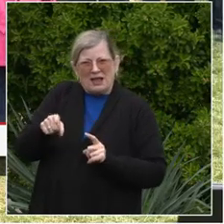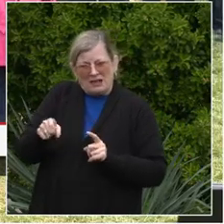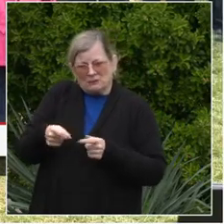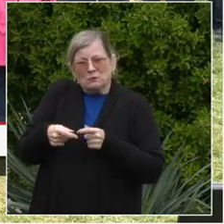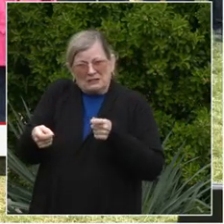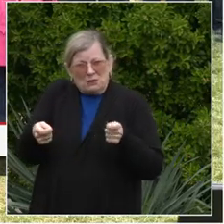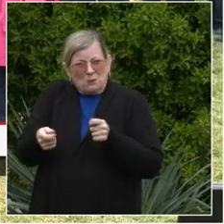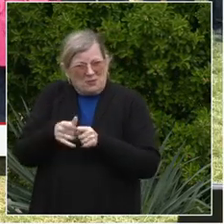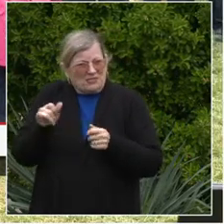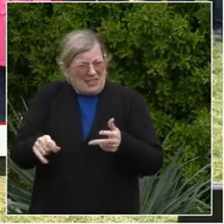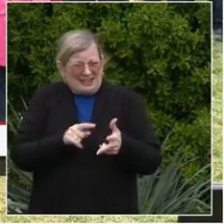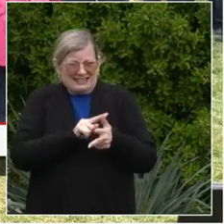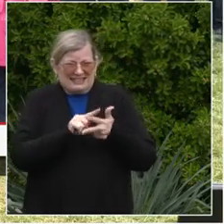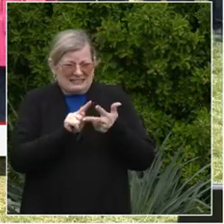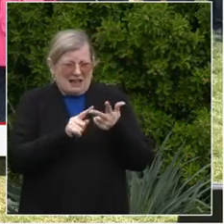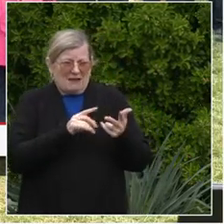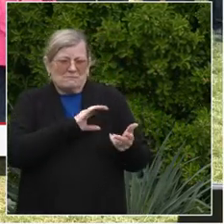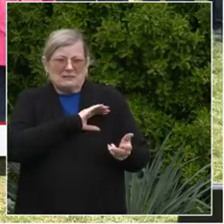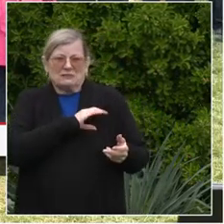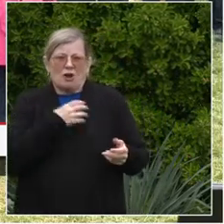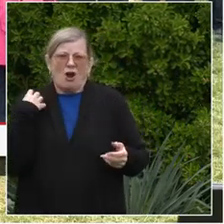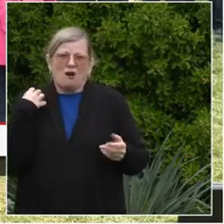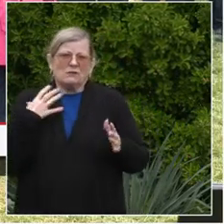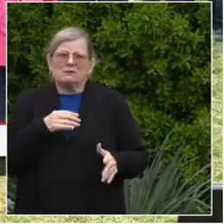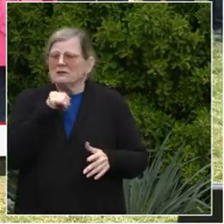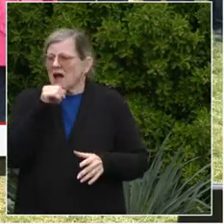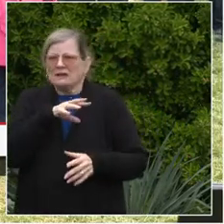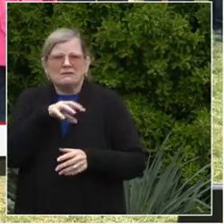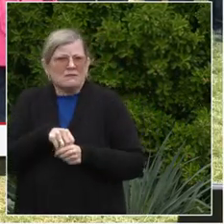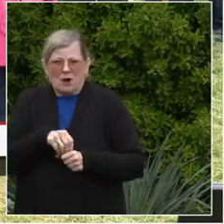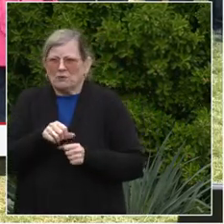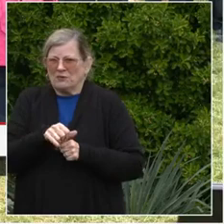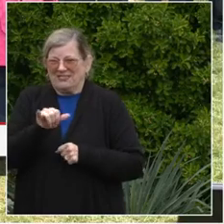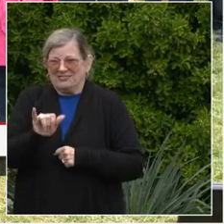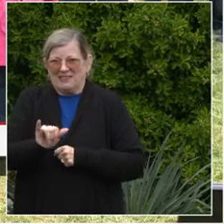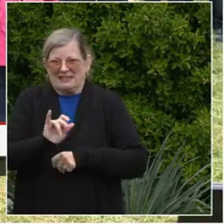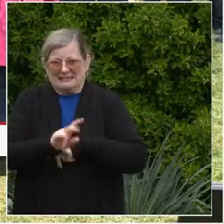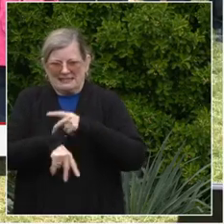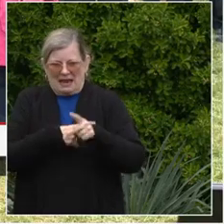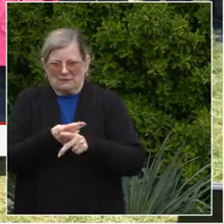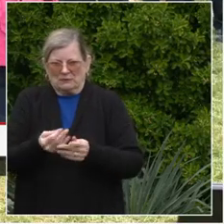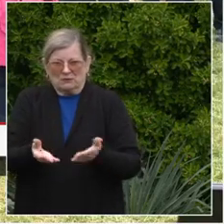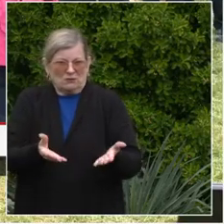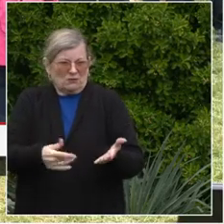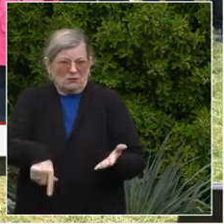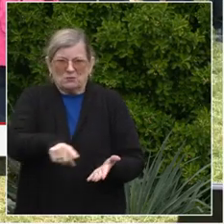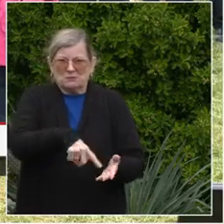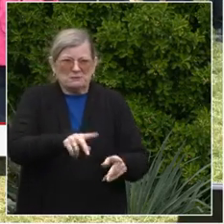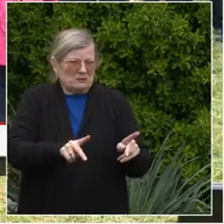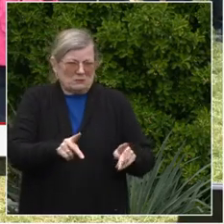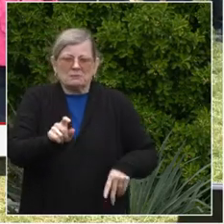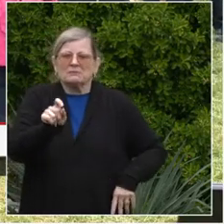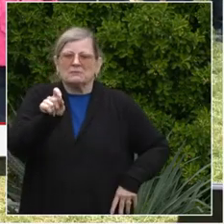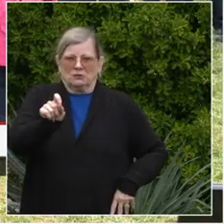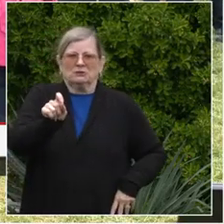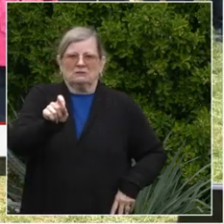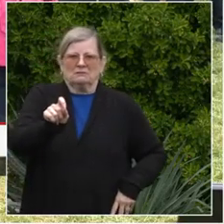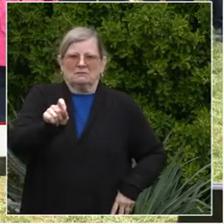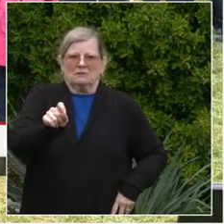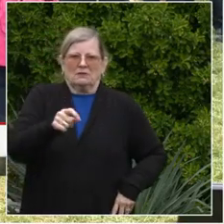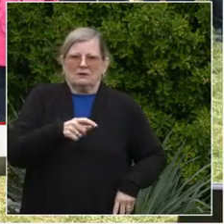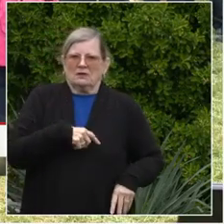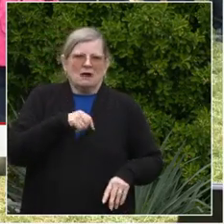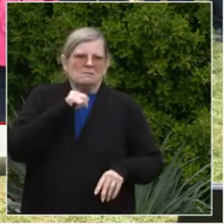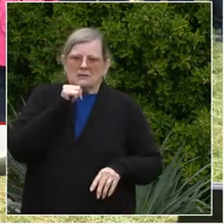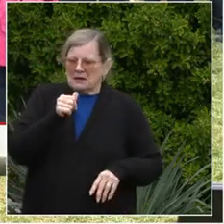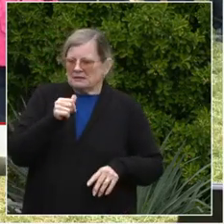types of police officers, I don't want them in the department if that's the type of service that they're going to be delivered, period. right? There's no standing order from the chief of police